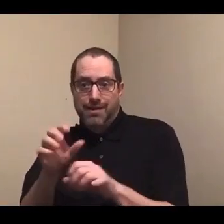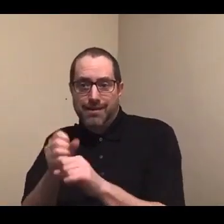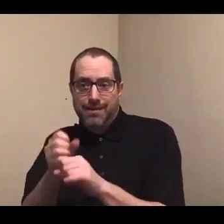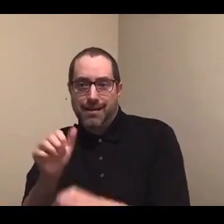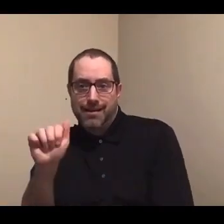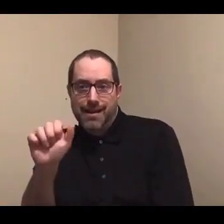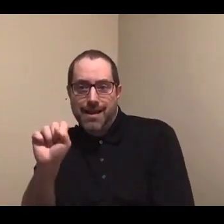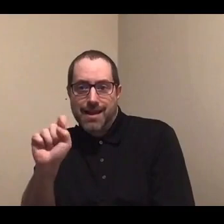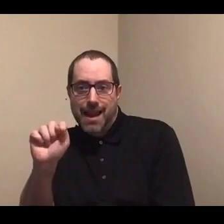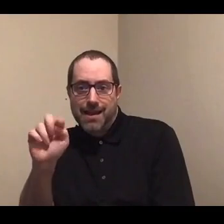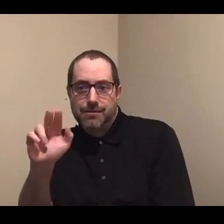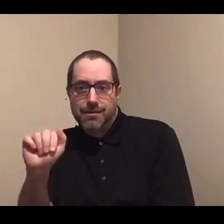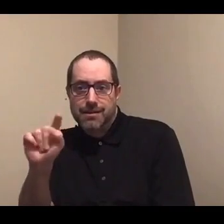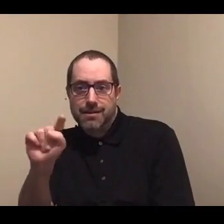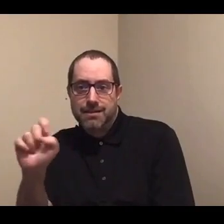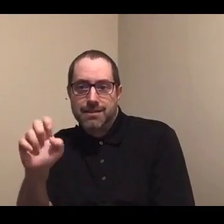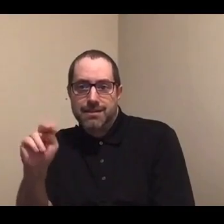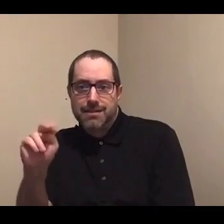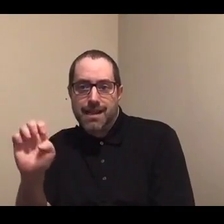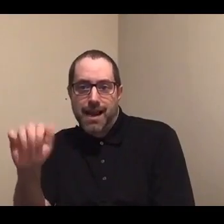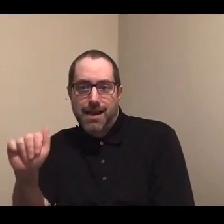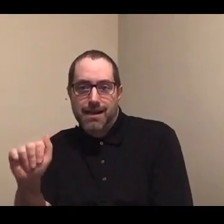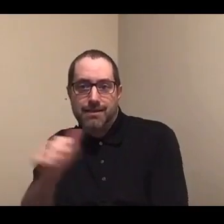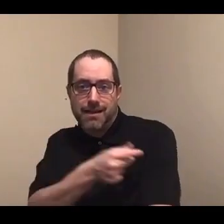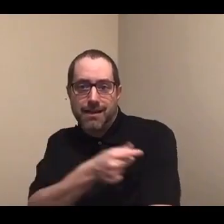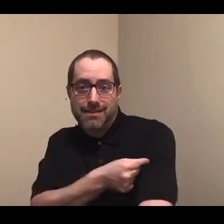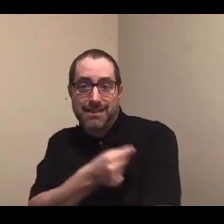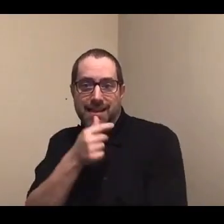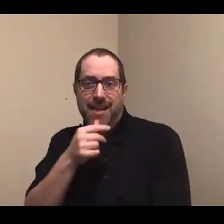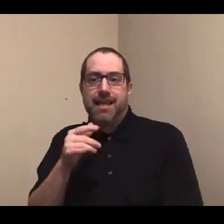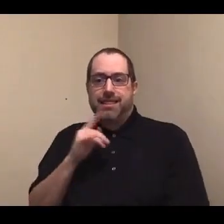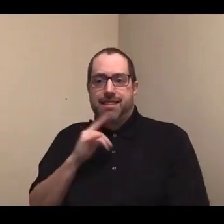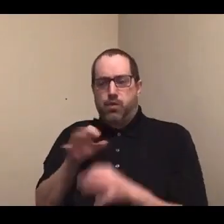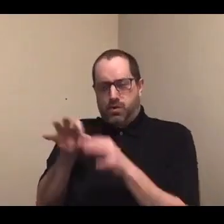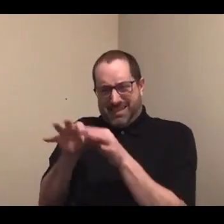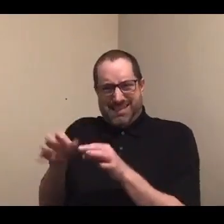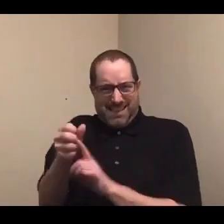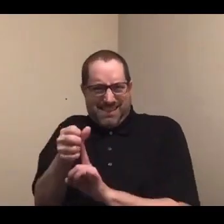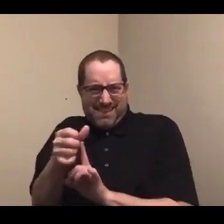on the rollout of AstraZeneca vaccine will be